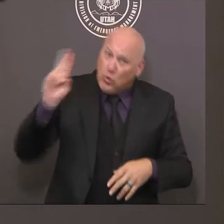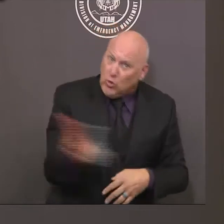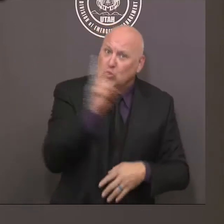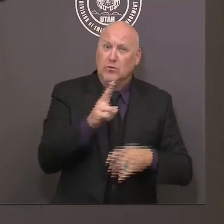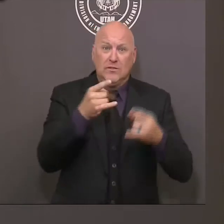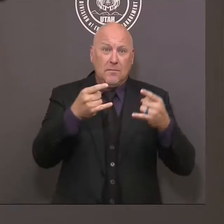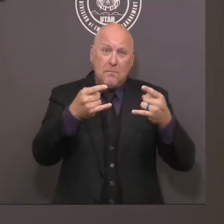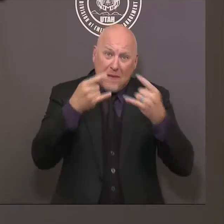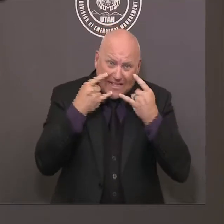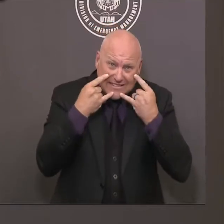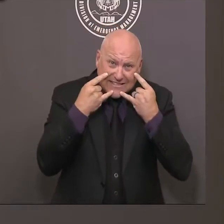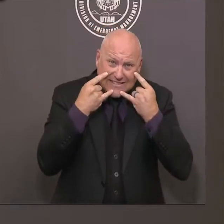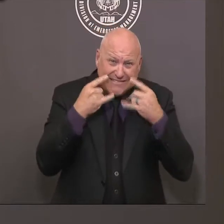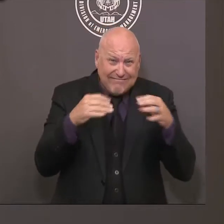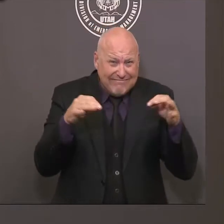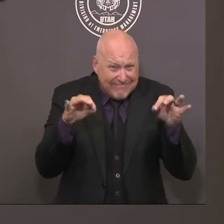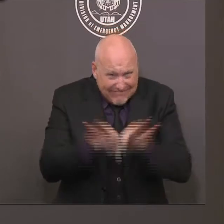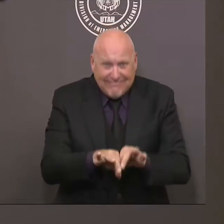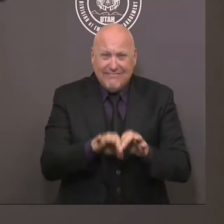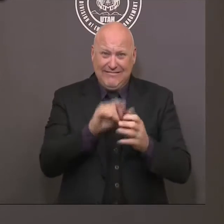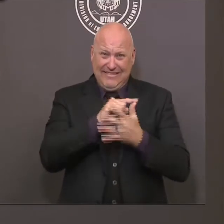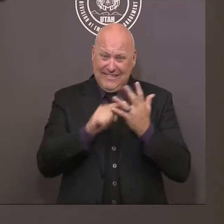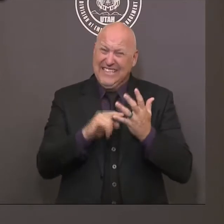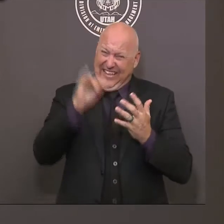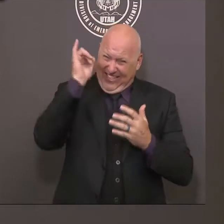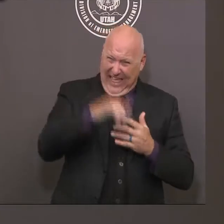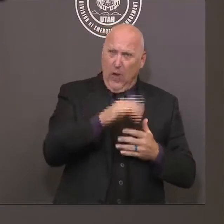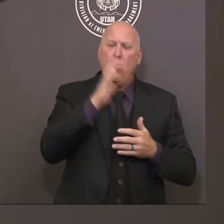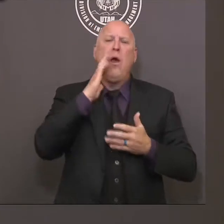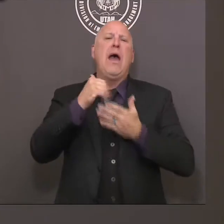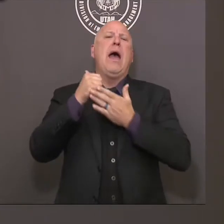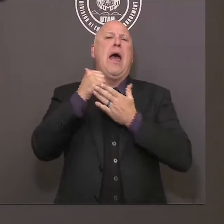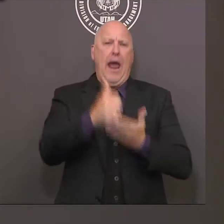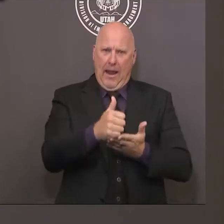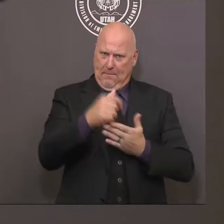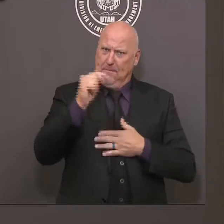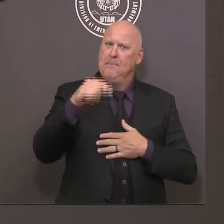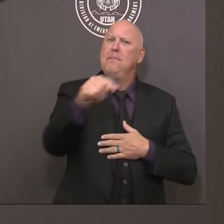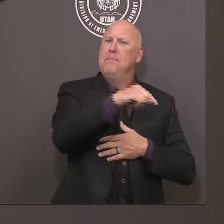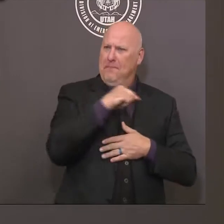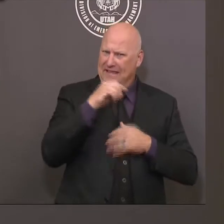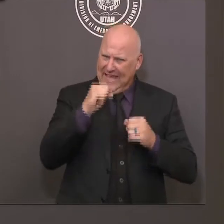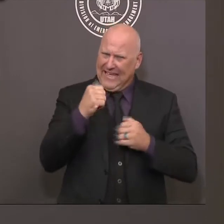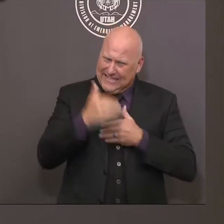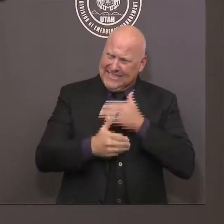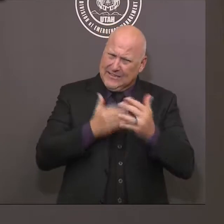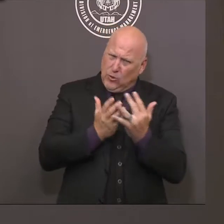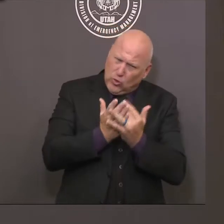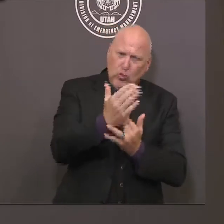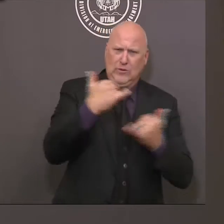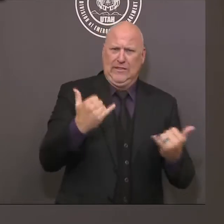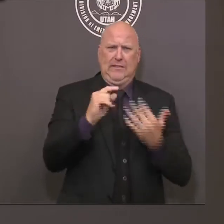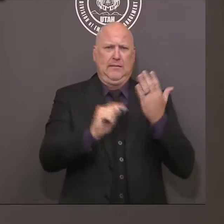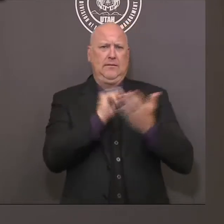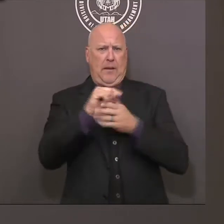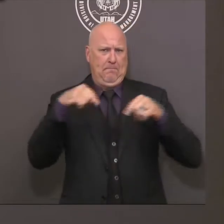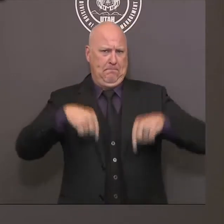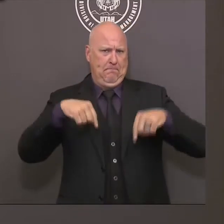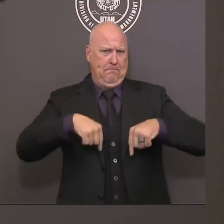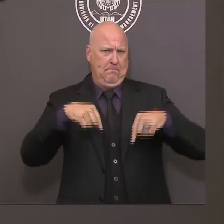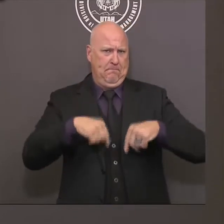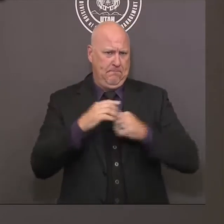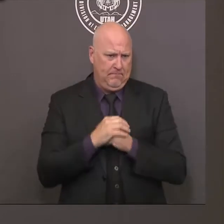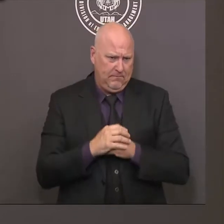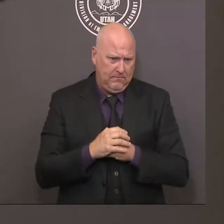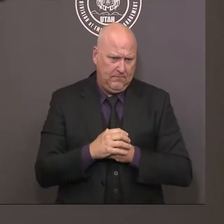down to each one of us as individuals to follow these guidelines. If we do so, we're going to slow the spread of this coronavirus and stop it and be